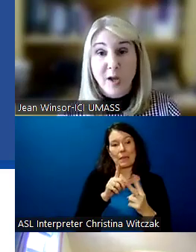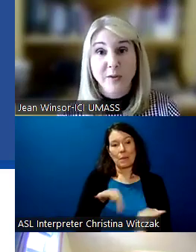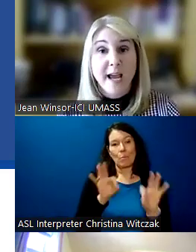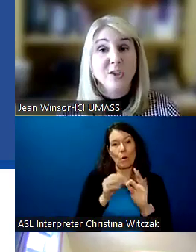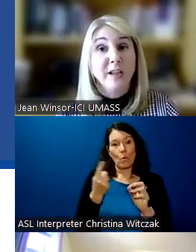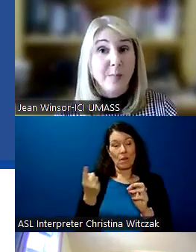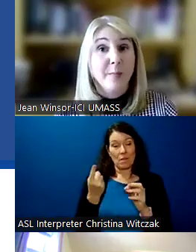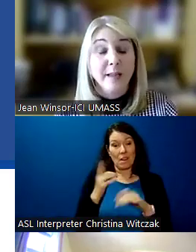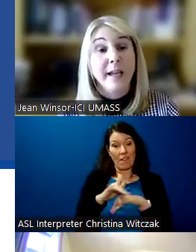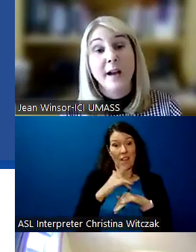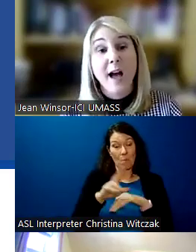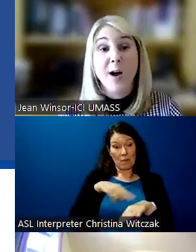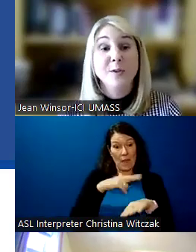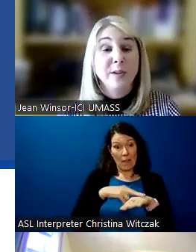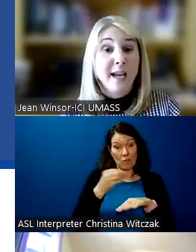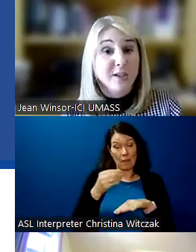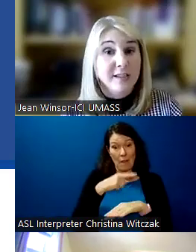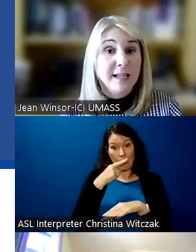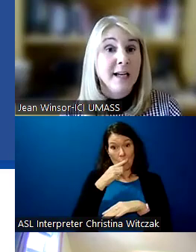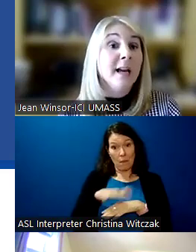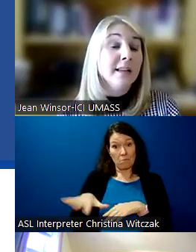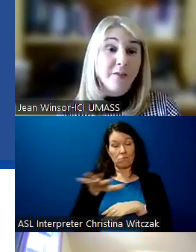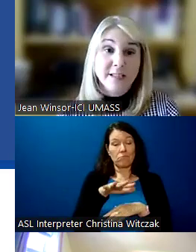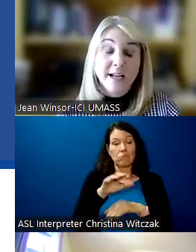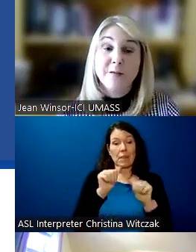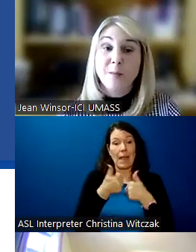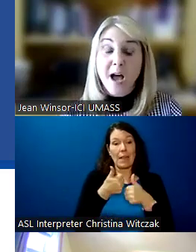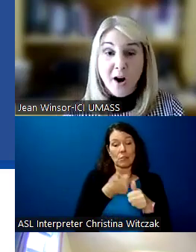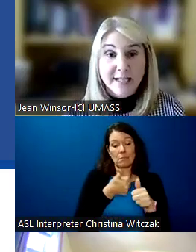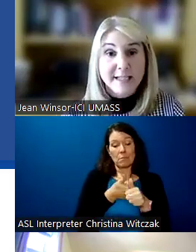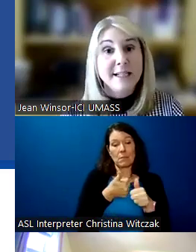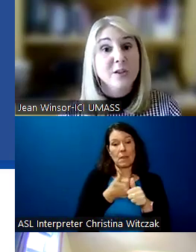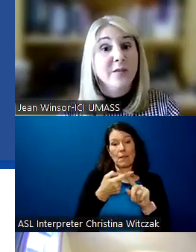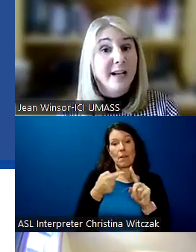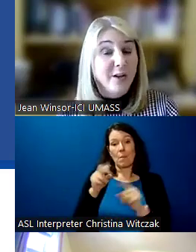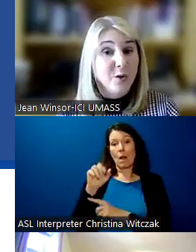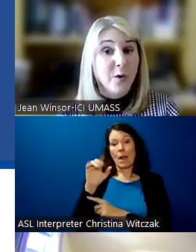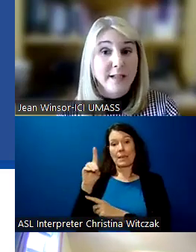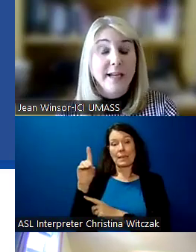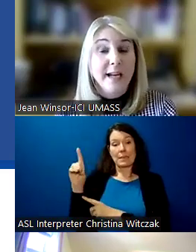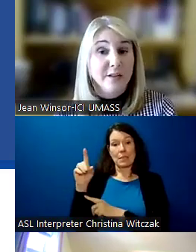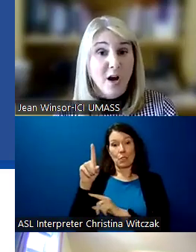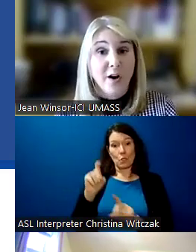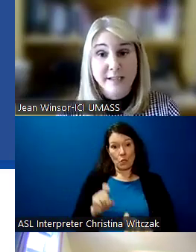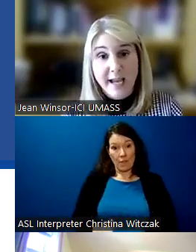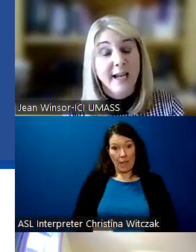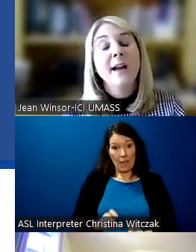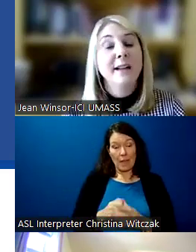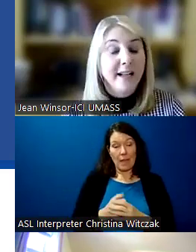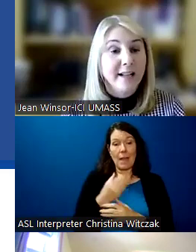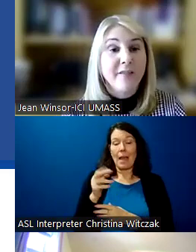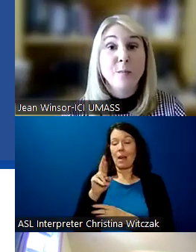are available nationally and publicly. So the agency level data from the RIDD survey, National Core Indicators, and